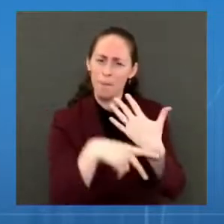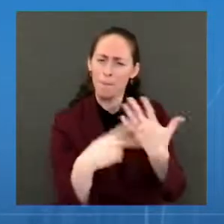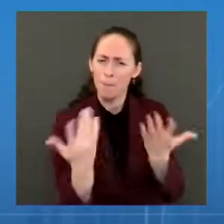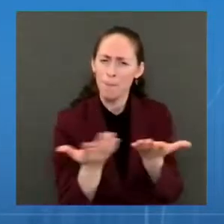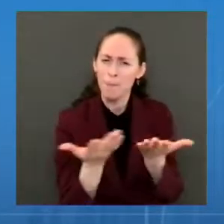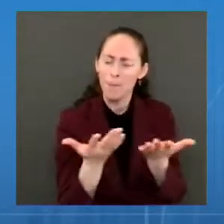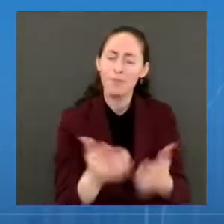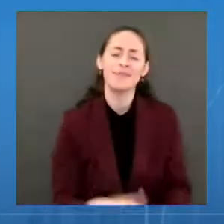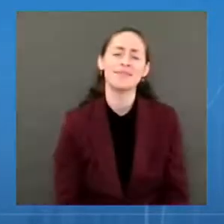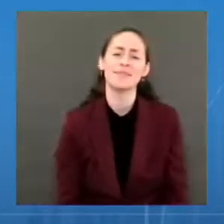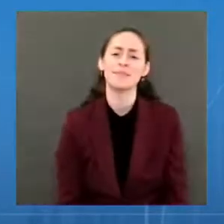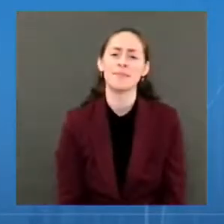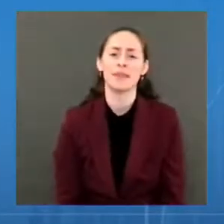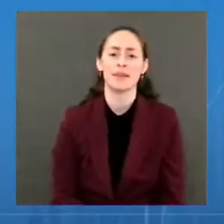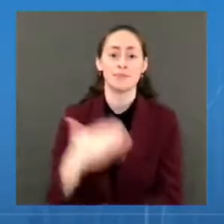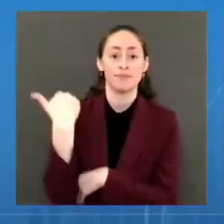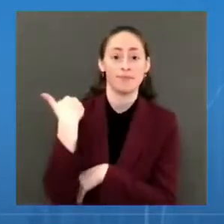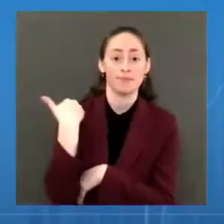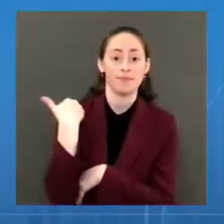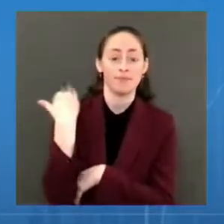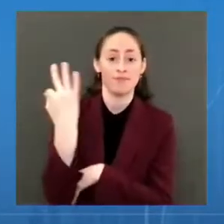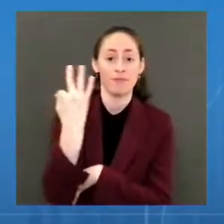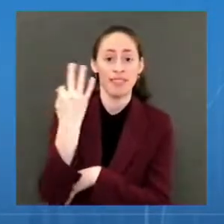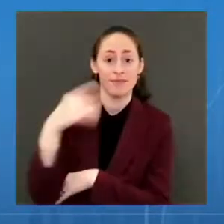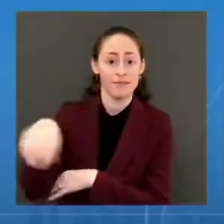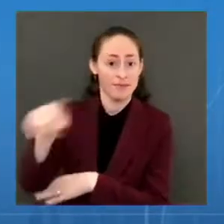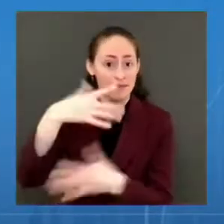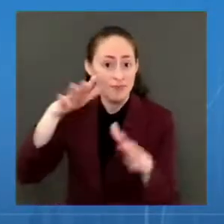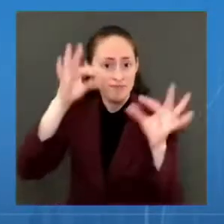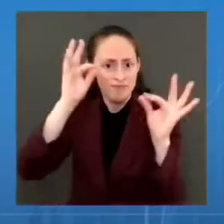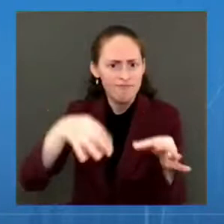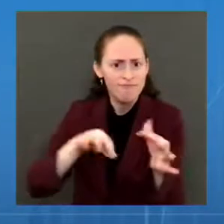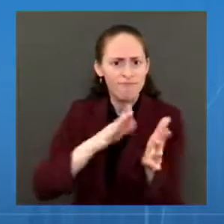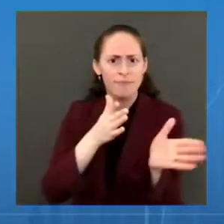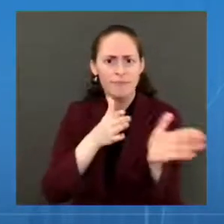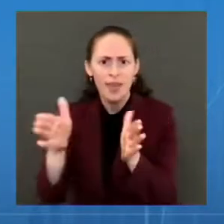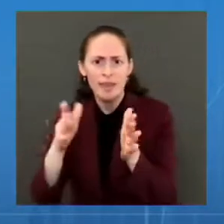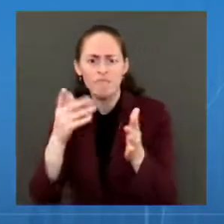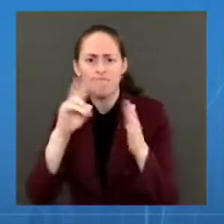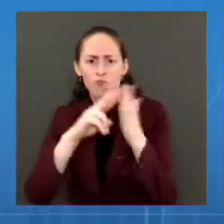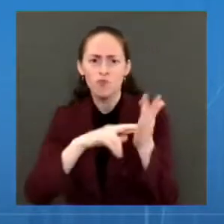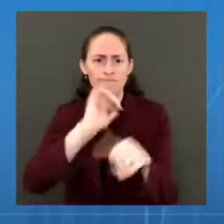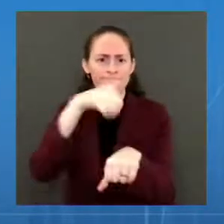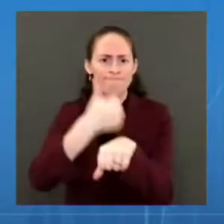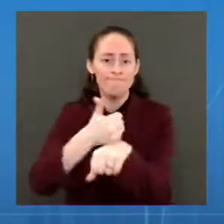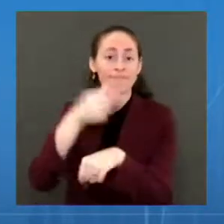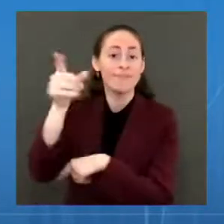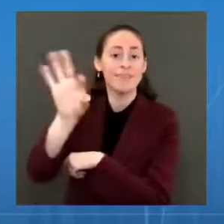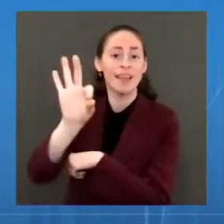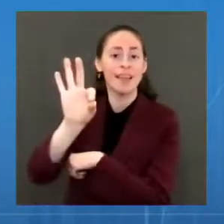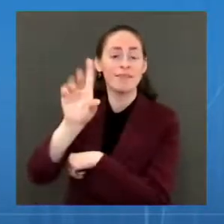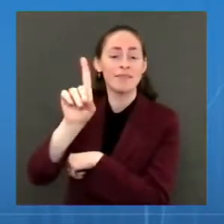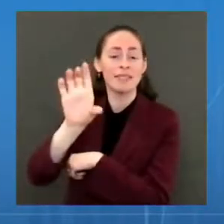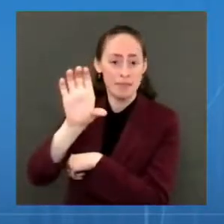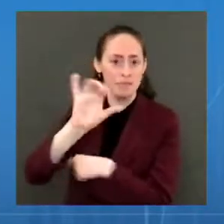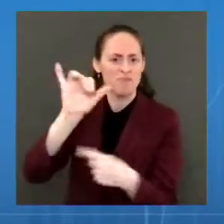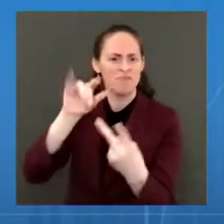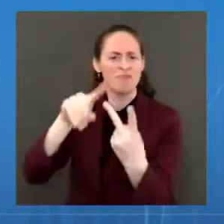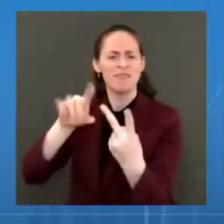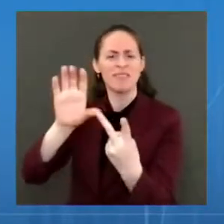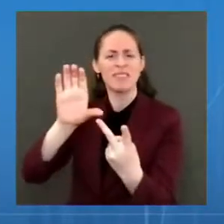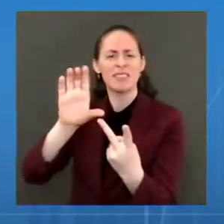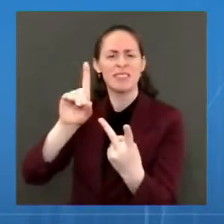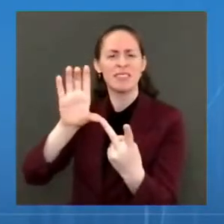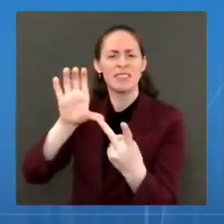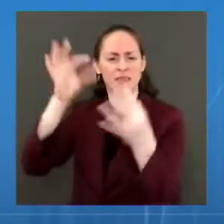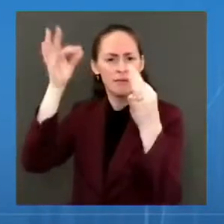by FDA and updated recommendations from CDC means for millions of Americans. Last Friday,